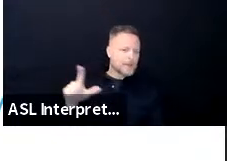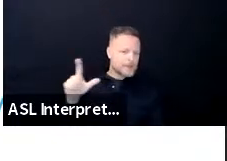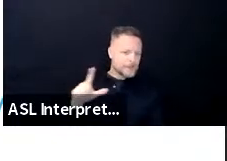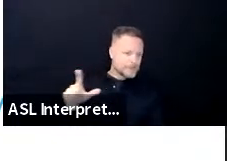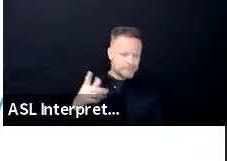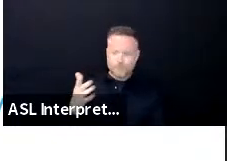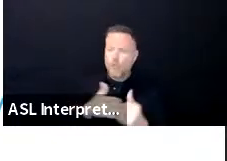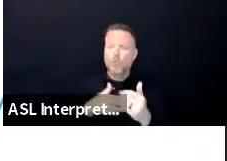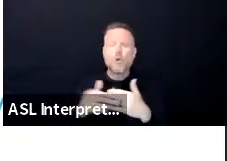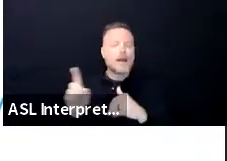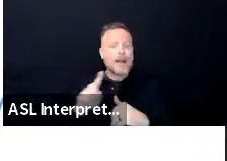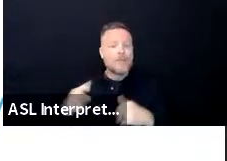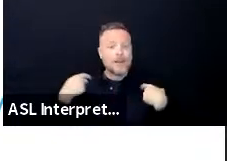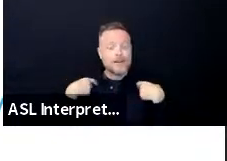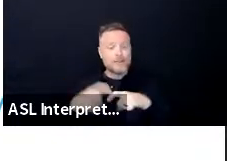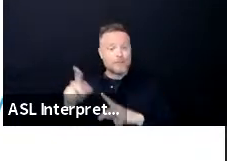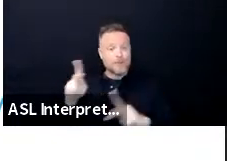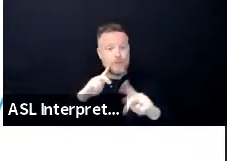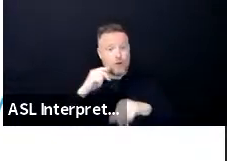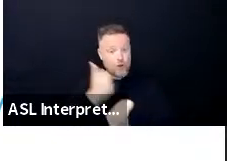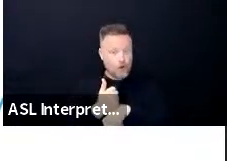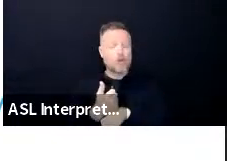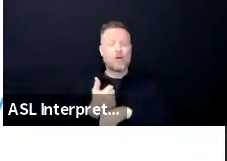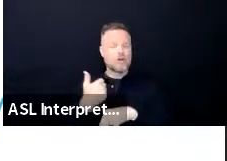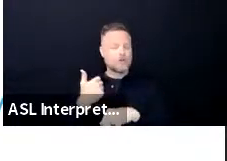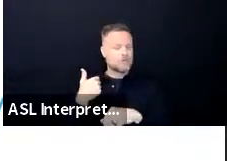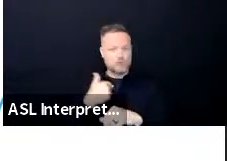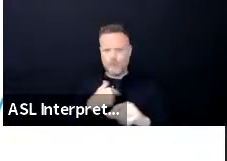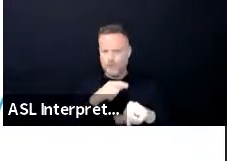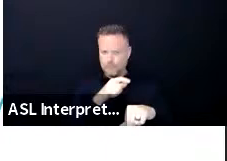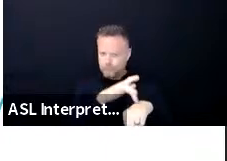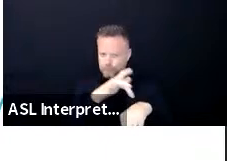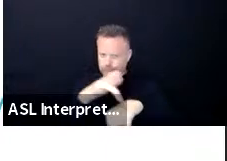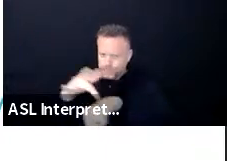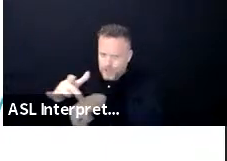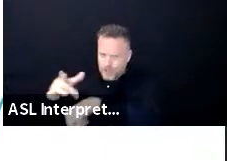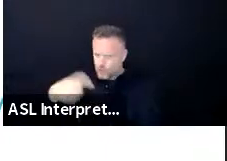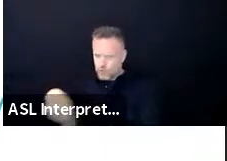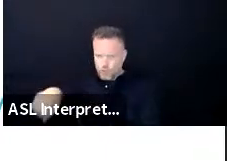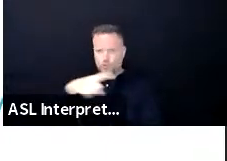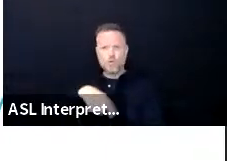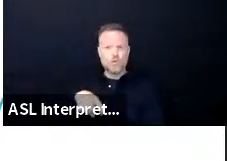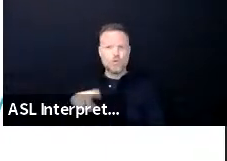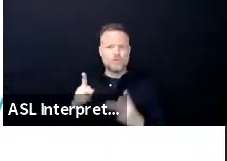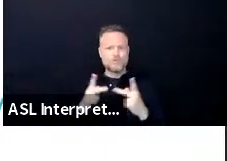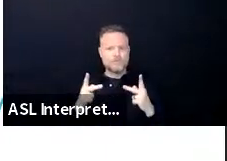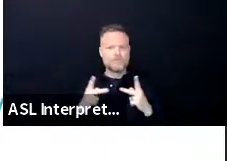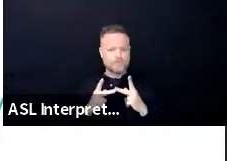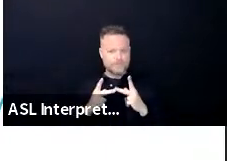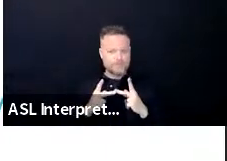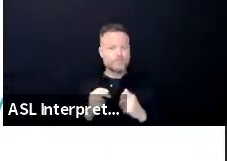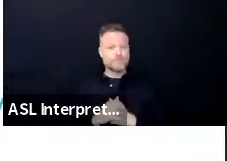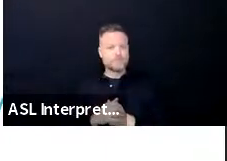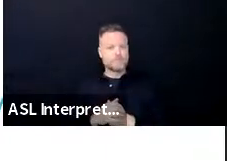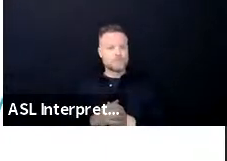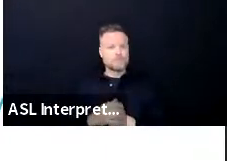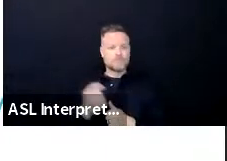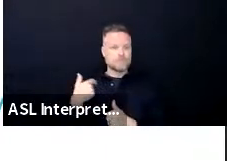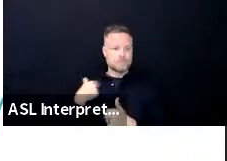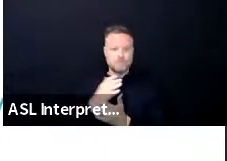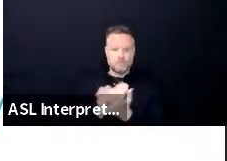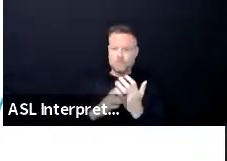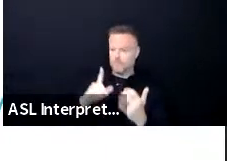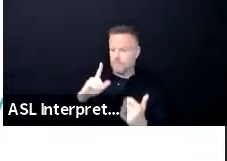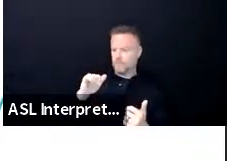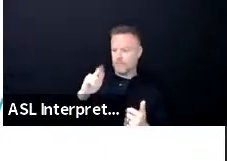be from town to town is going to be different, but since we have a table where we have Latino organizations